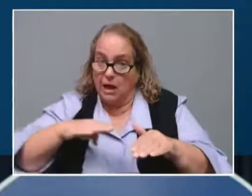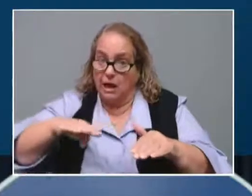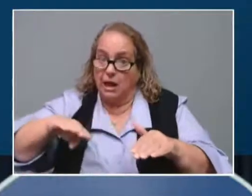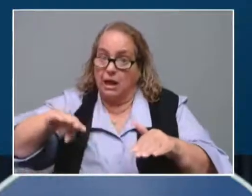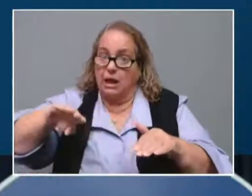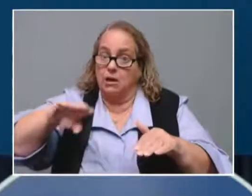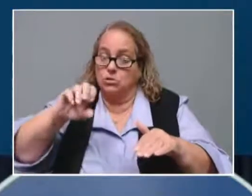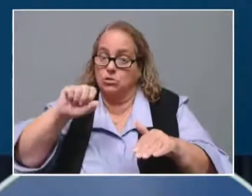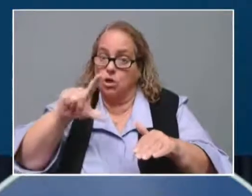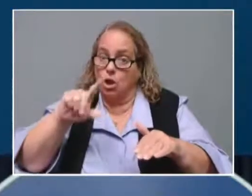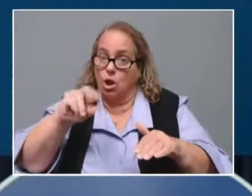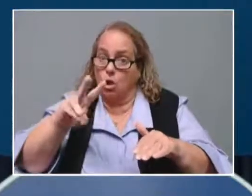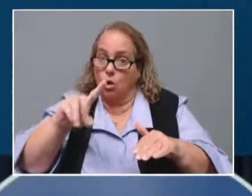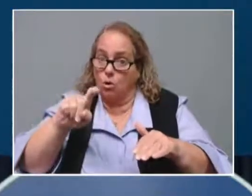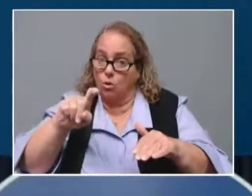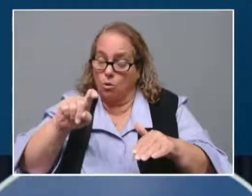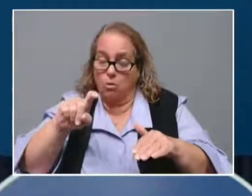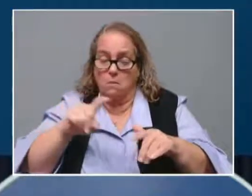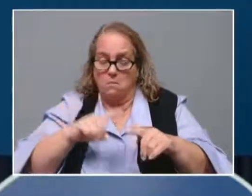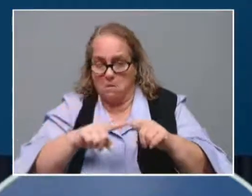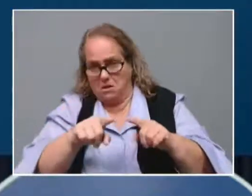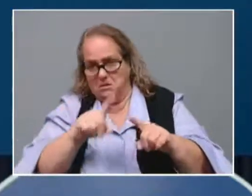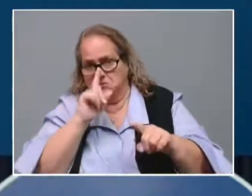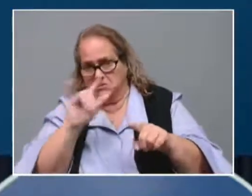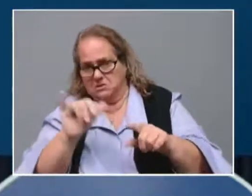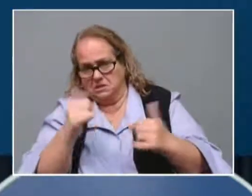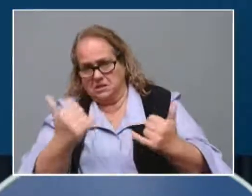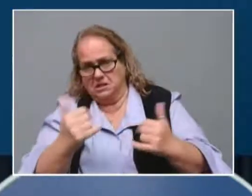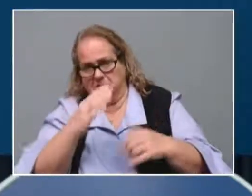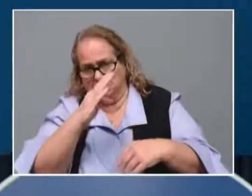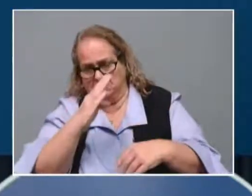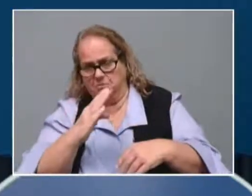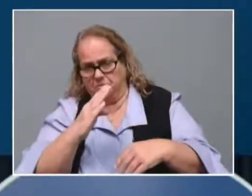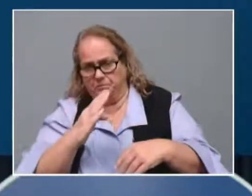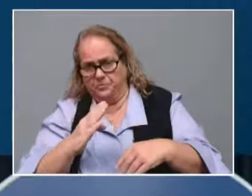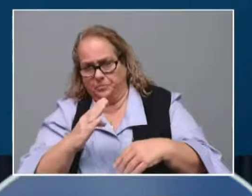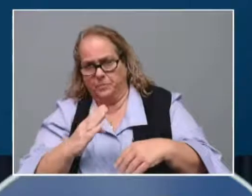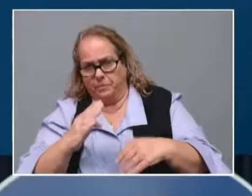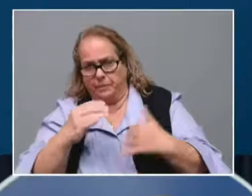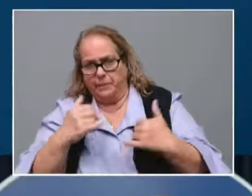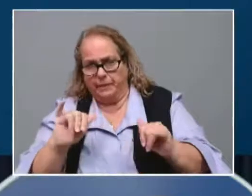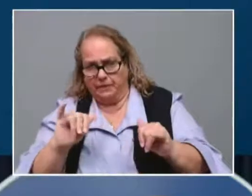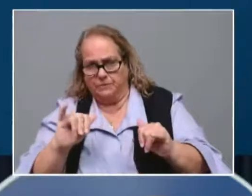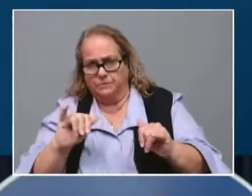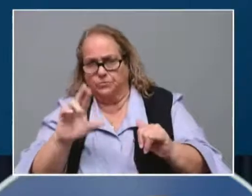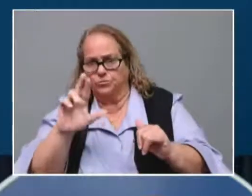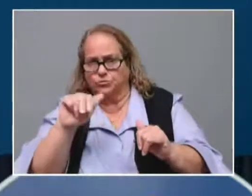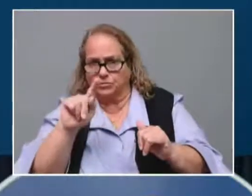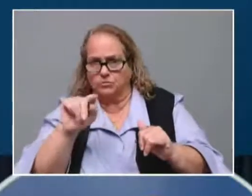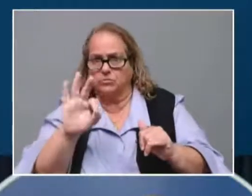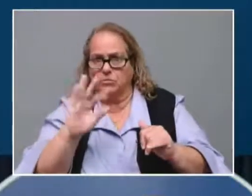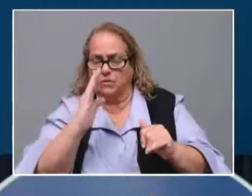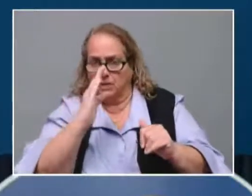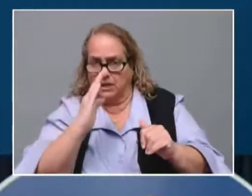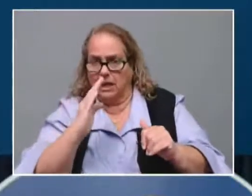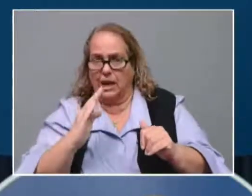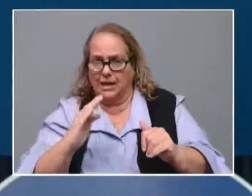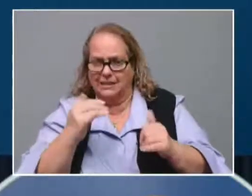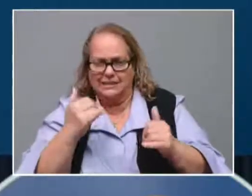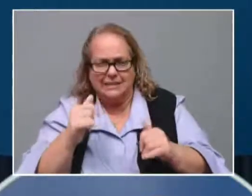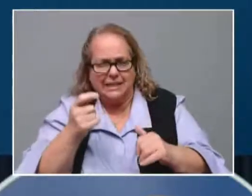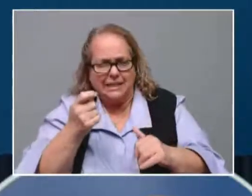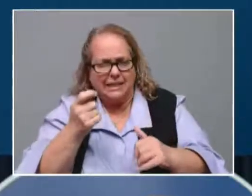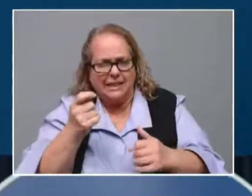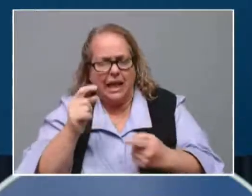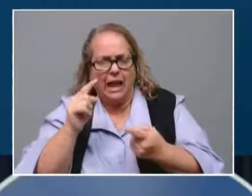slow. The curve, the rate of the decline is a little bit less, but